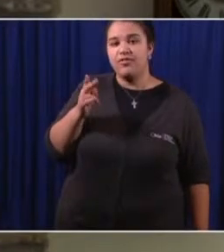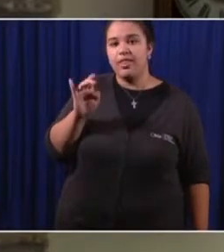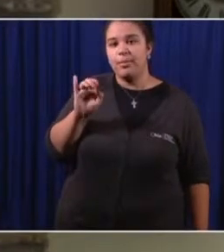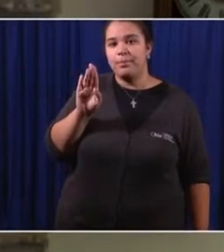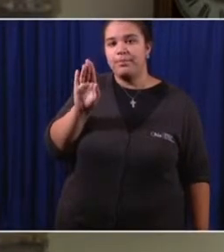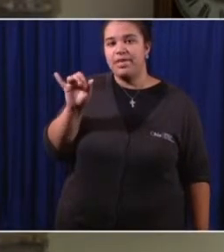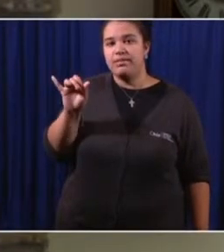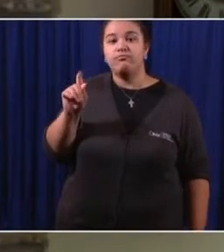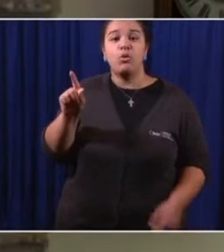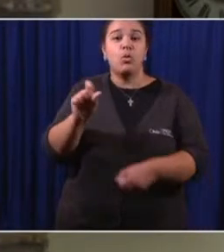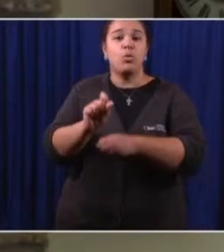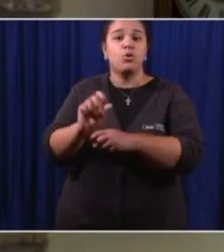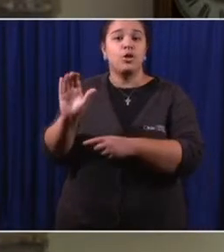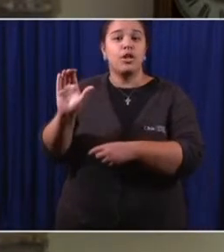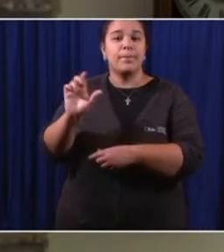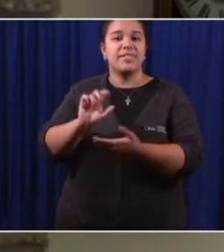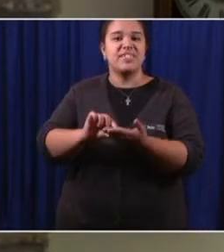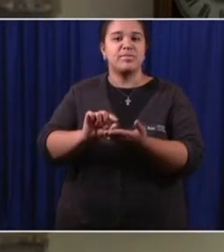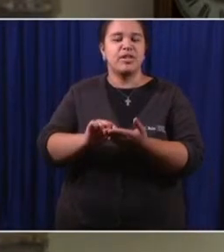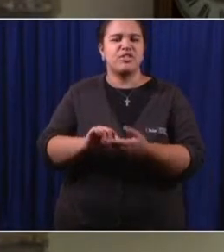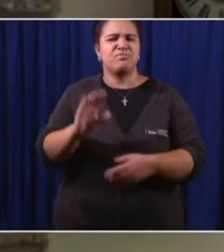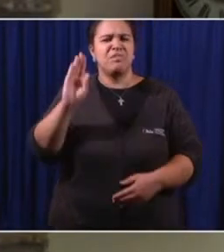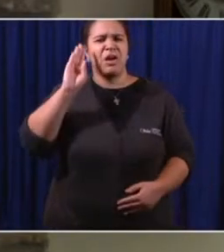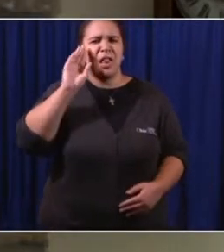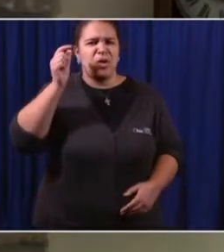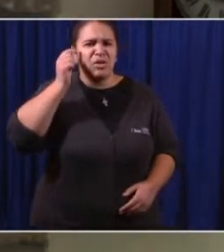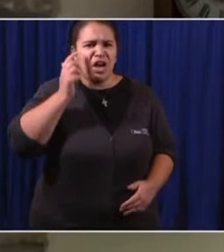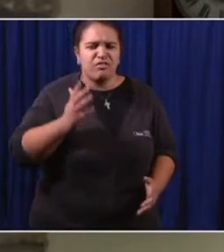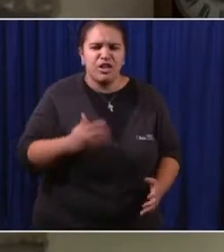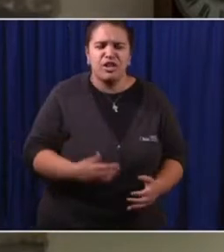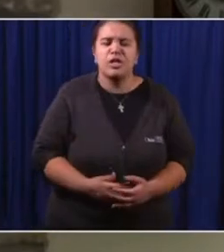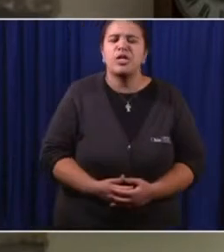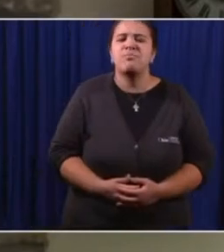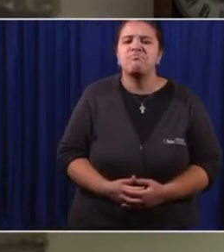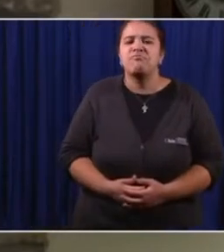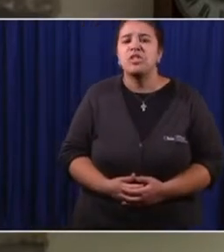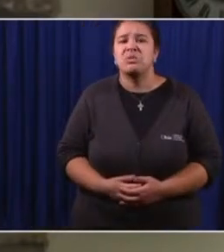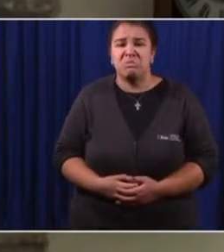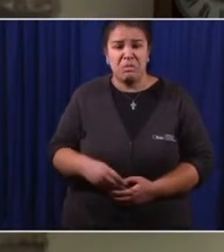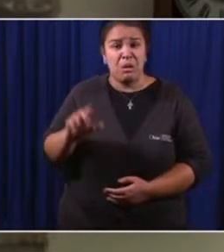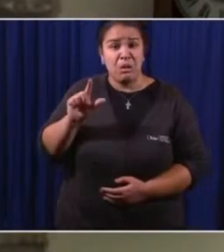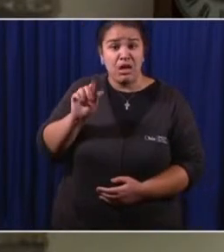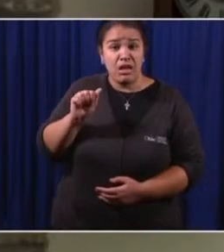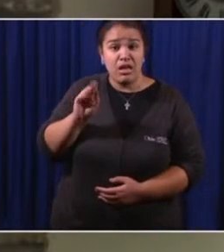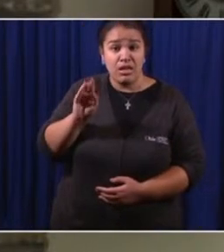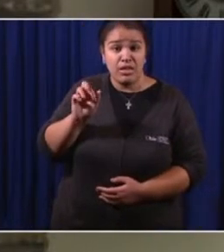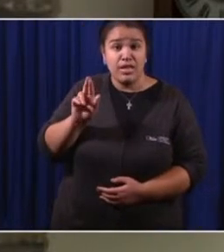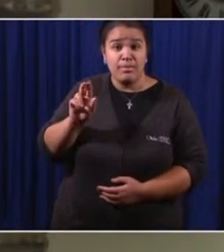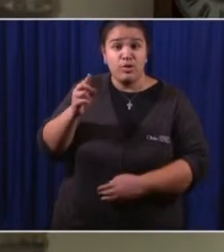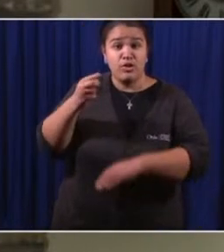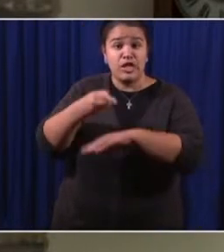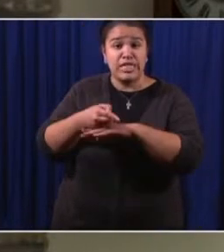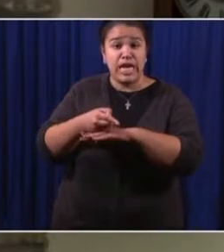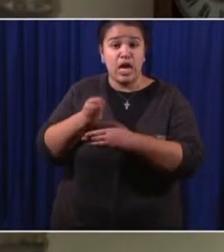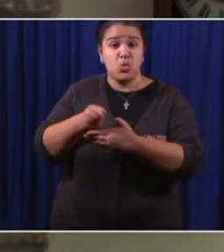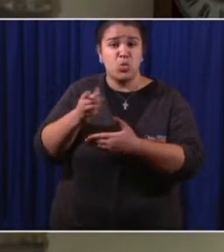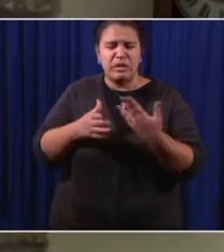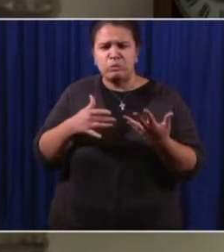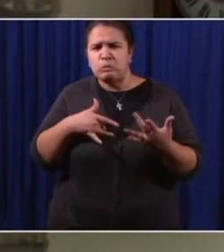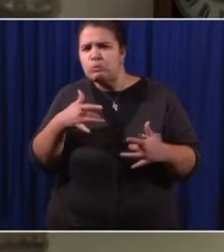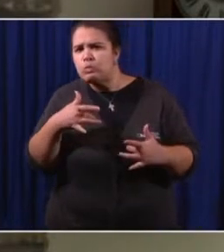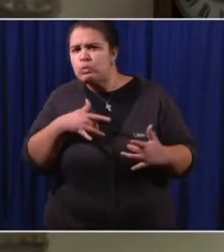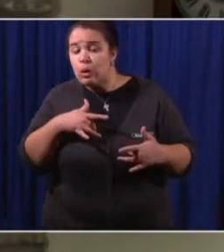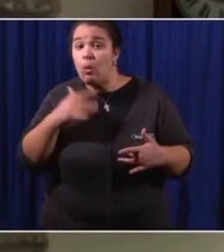Hey, Governor. Max. Given your concern about Labor Day weekend and the fact that cases rose over July 4th